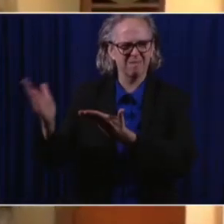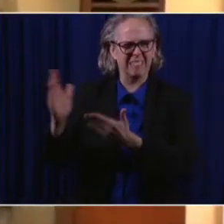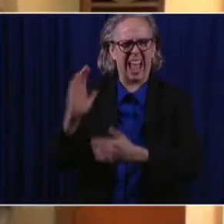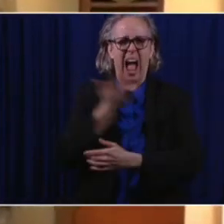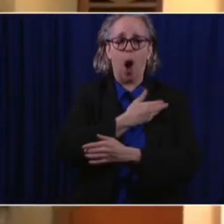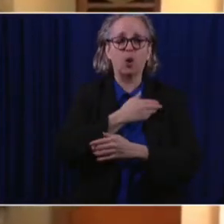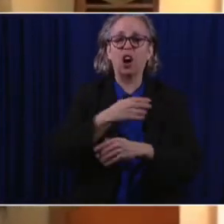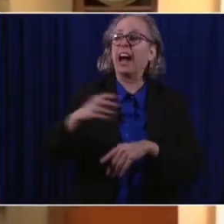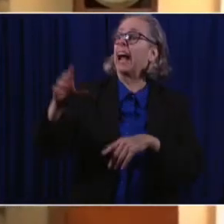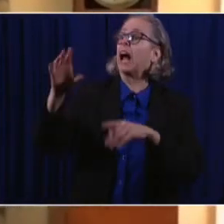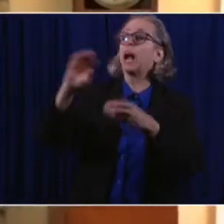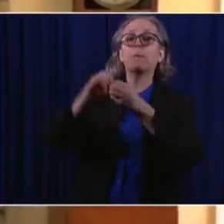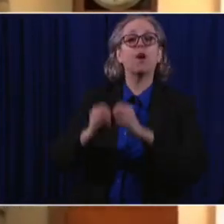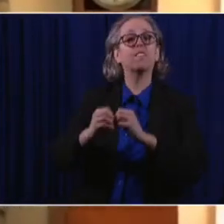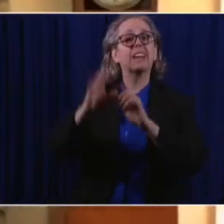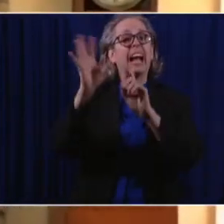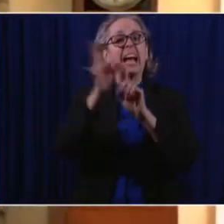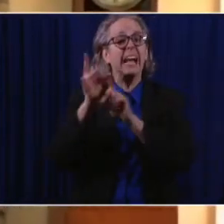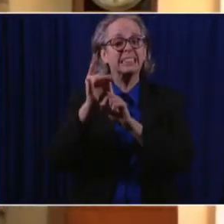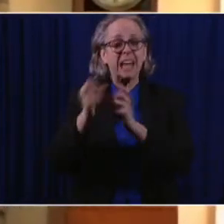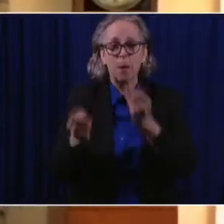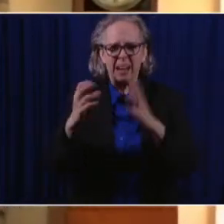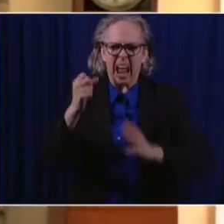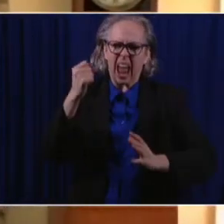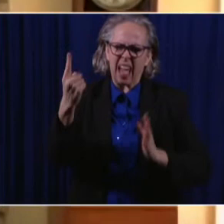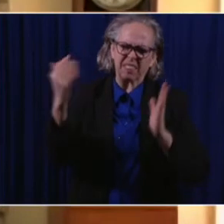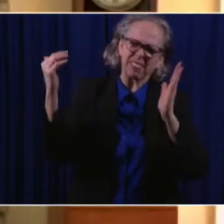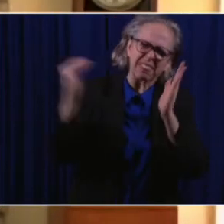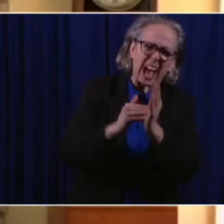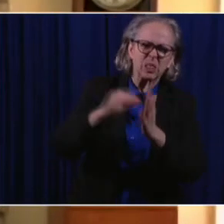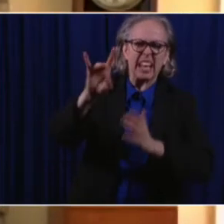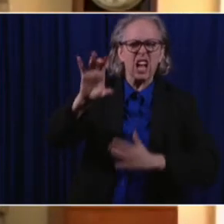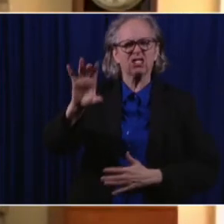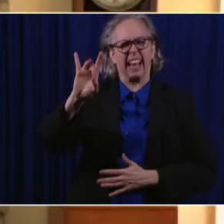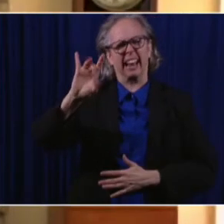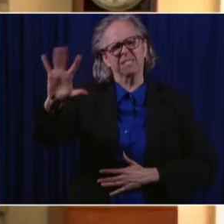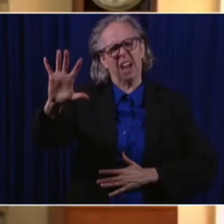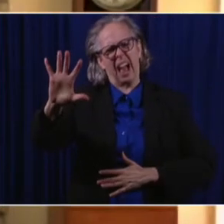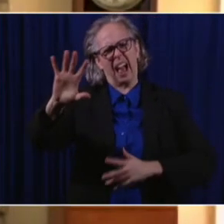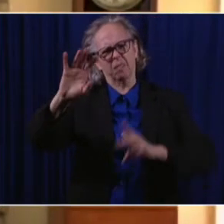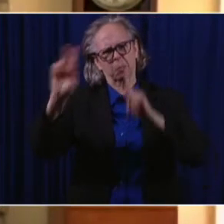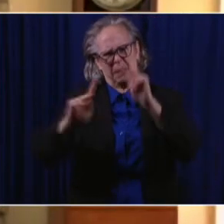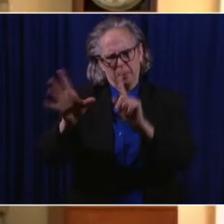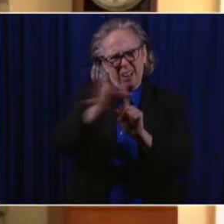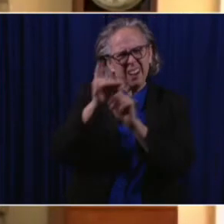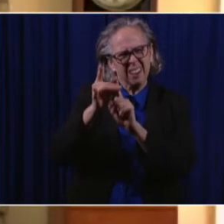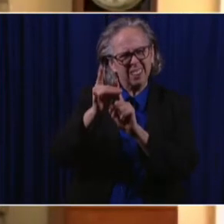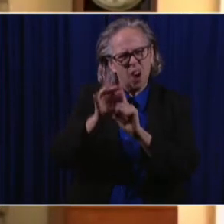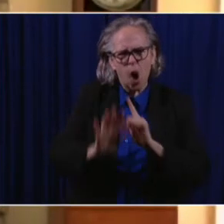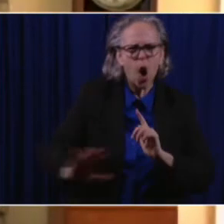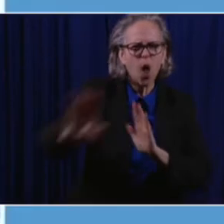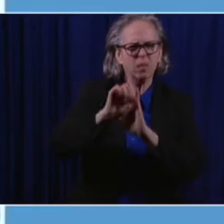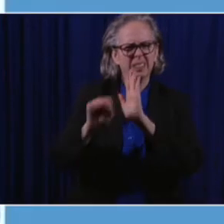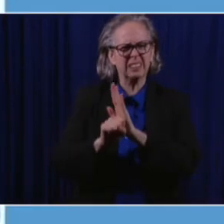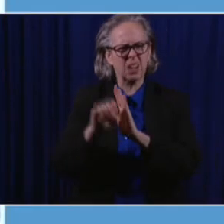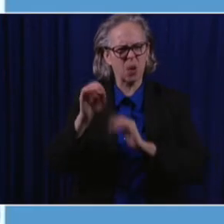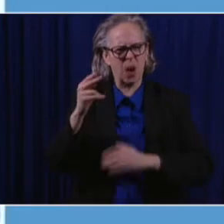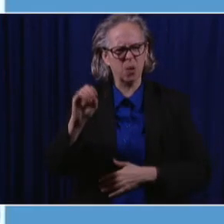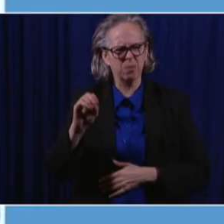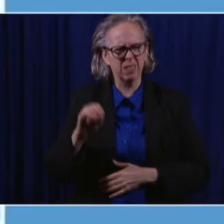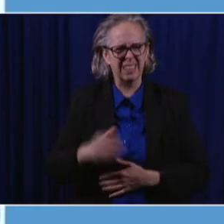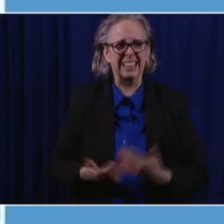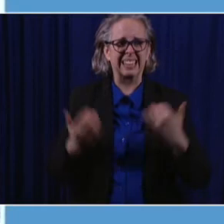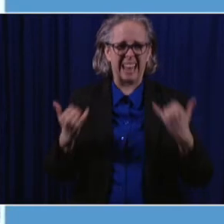11,885 cases. We are also reporting an additional 282 Ohioans have been hospitalized because of